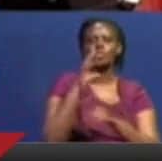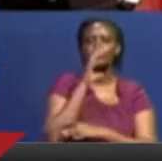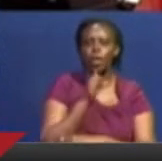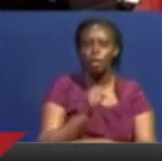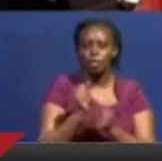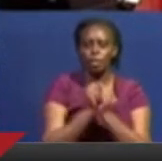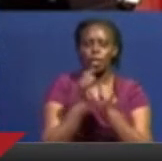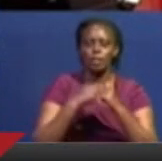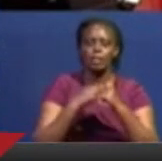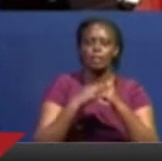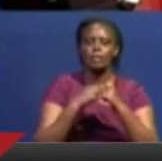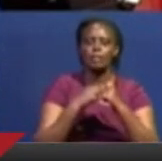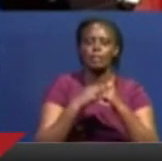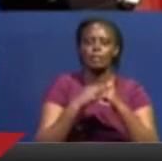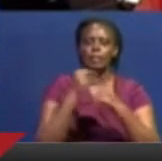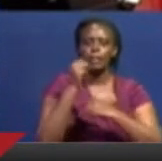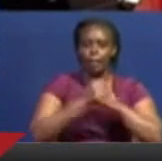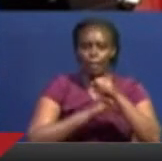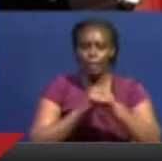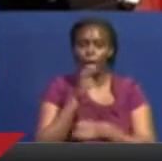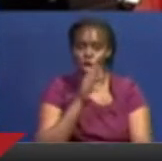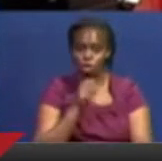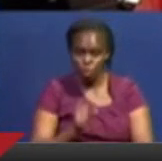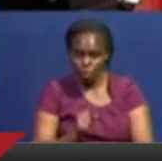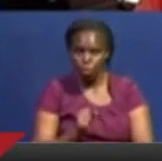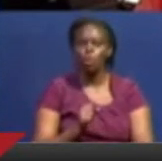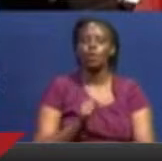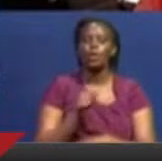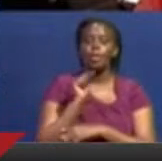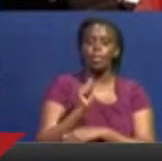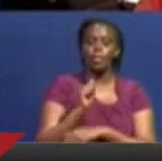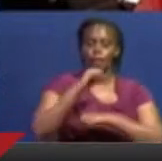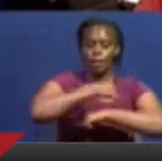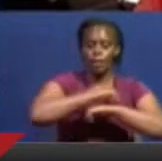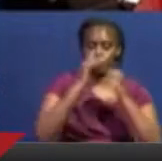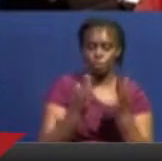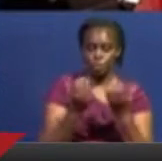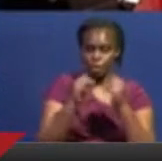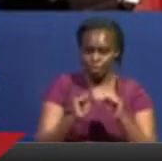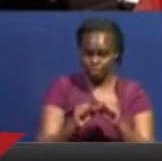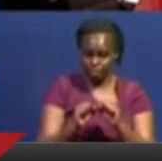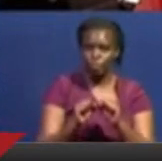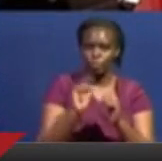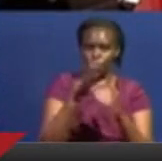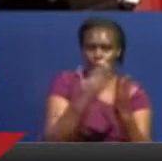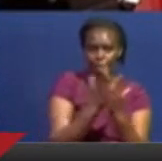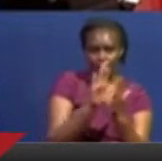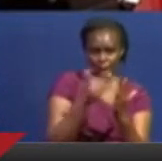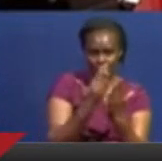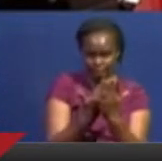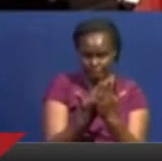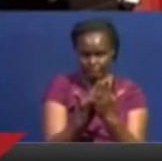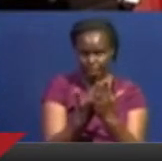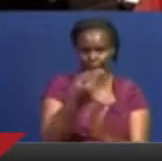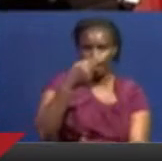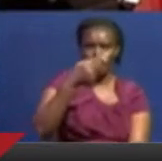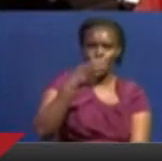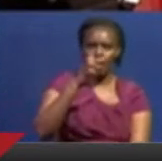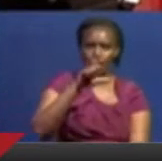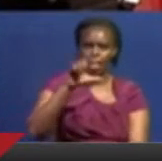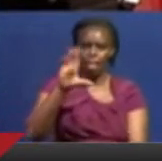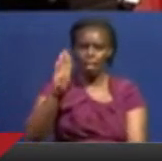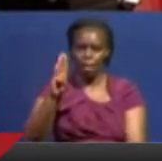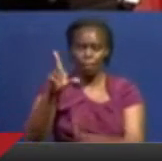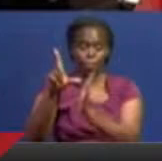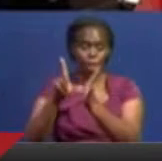of 18 years and as such are ineligible to apply for higher education